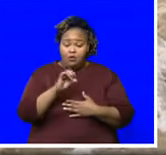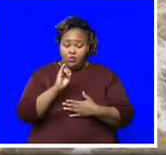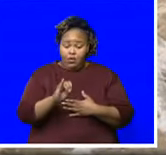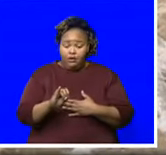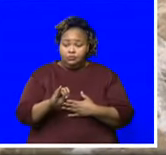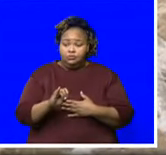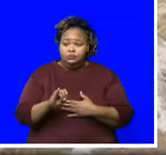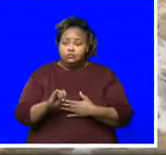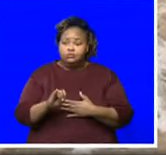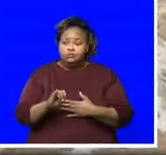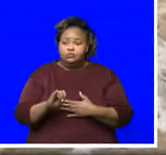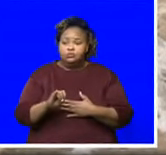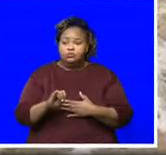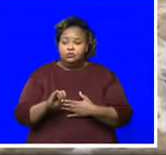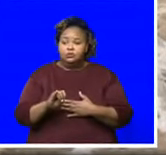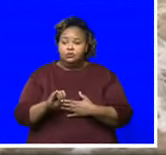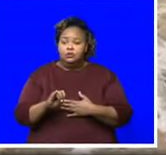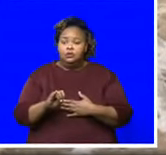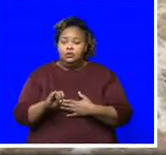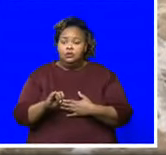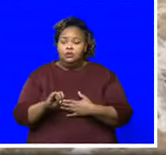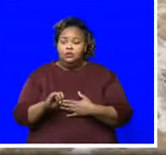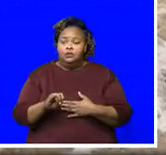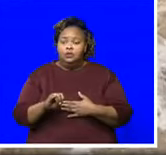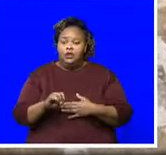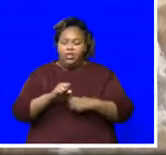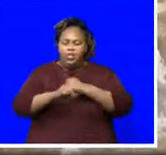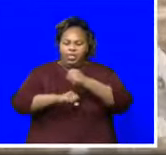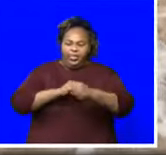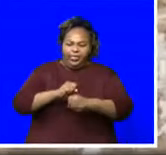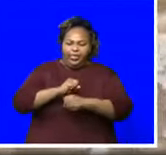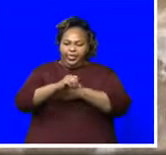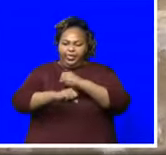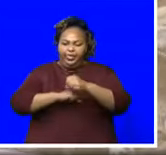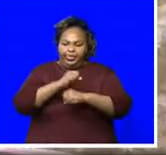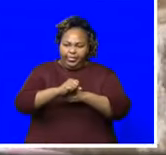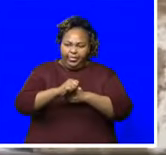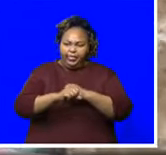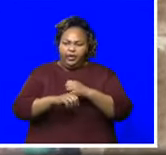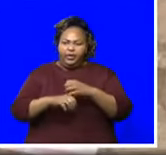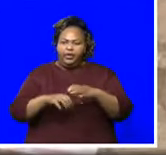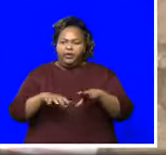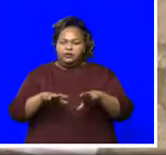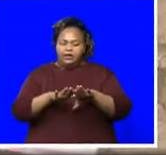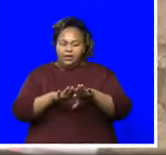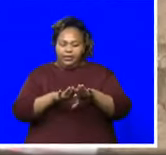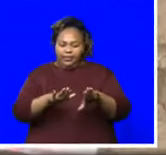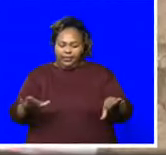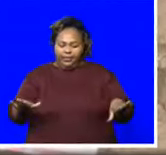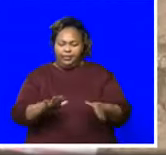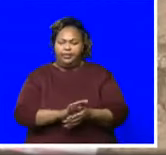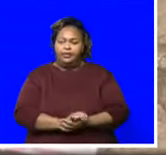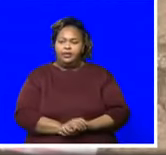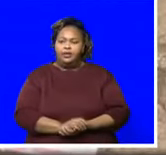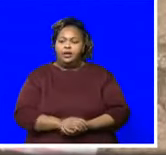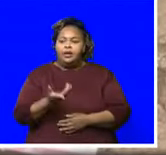ibita ukuthi nase kukhongwa kukhongwe ngale mshini njengoba ubita but inyalo iblinding lesiyendako